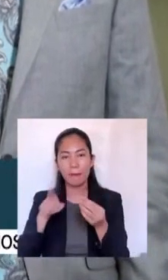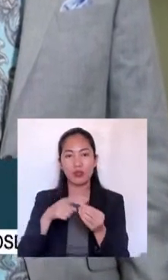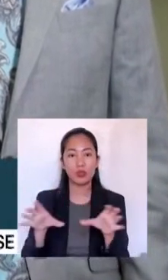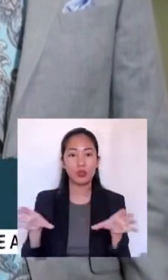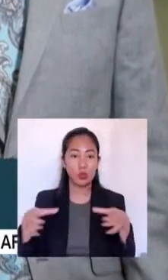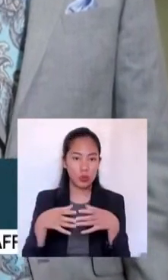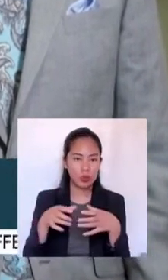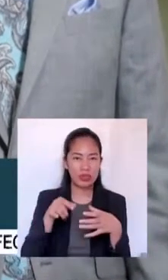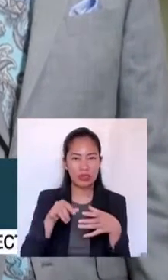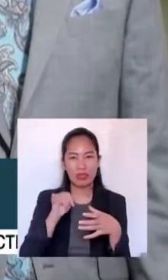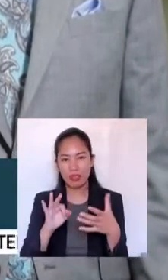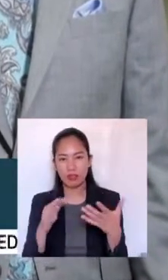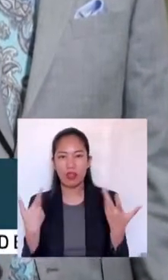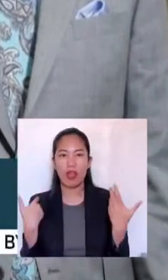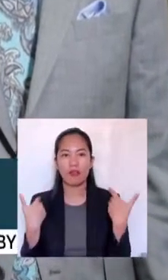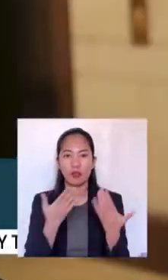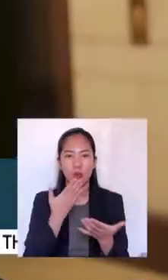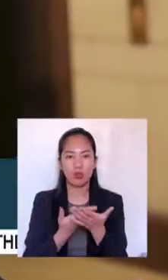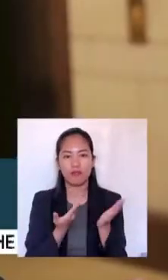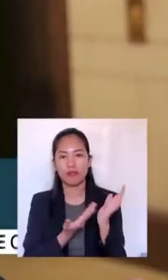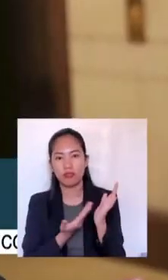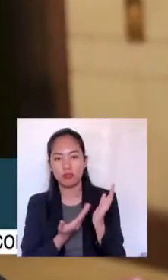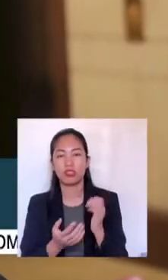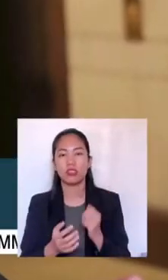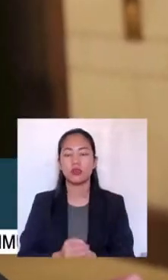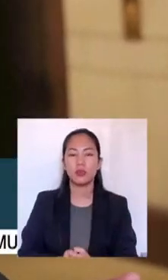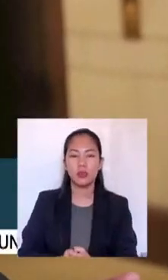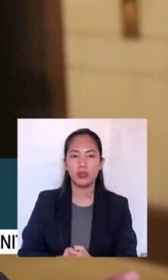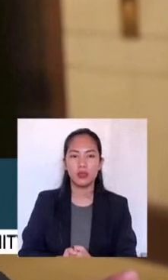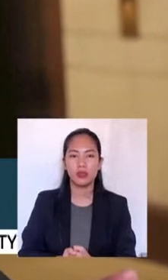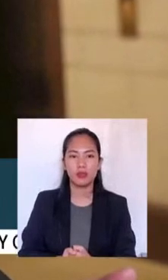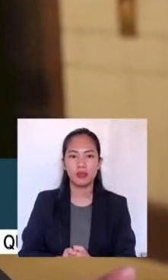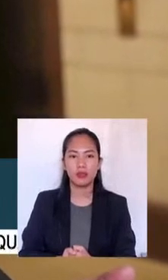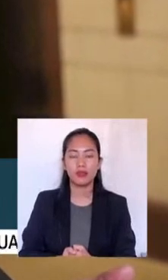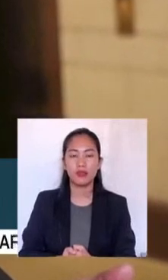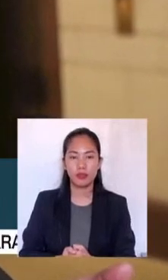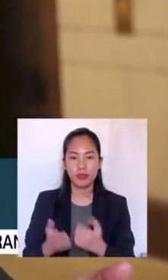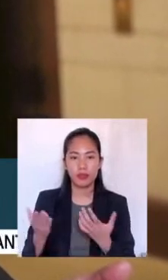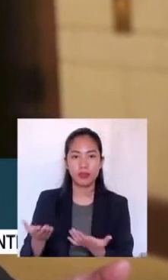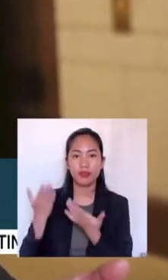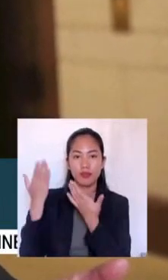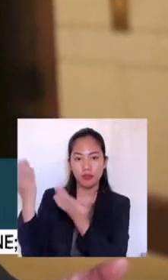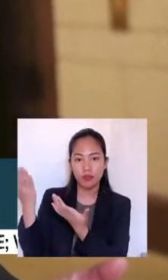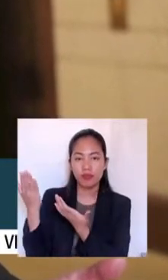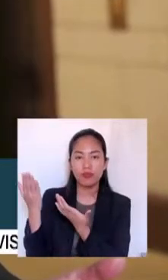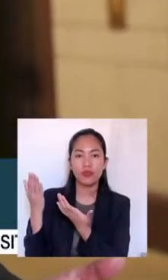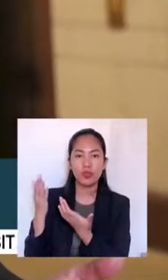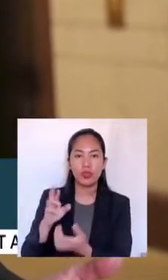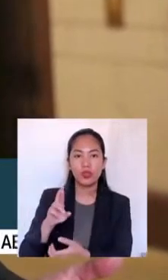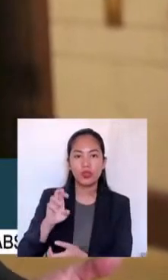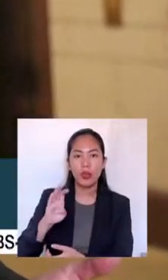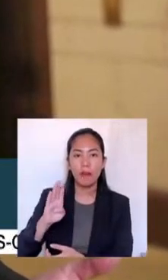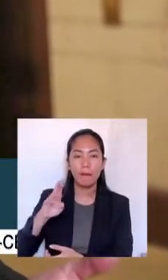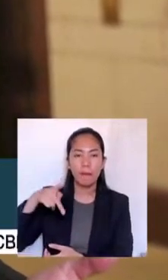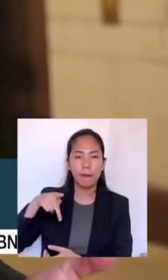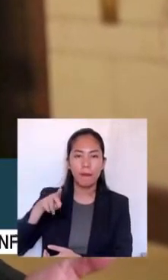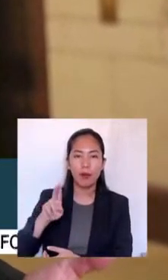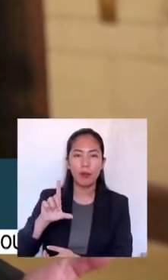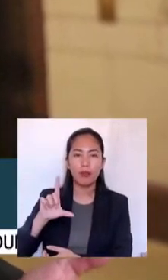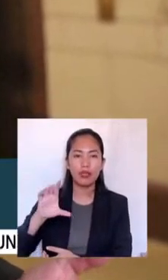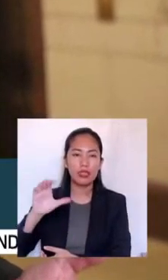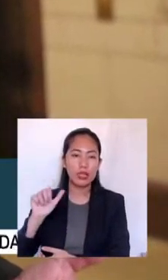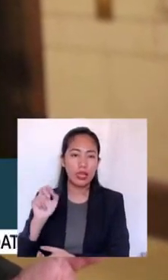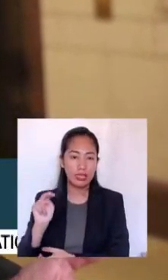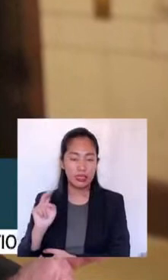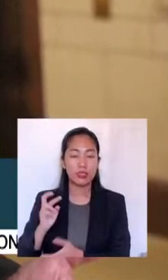its letter to him. The committee sent a similar letter to Republican Representative Scott Perry. Perry declined to cooperate, posting on Twitter that the